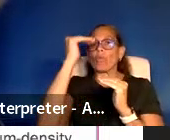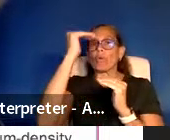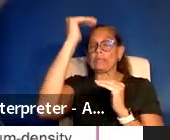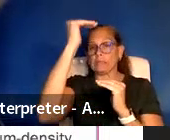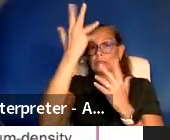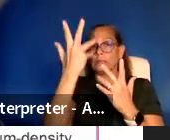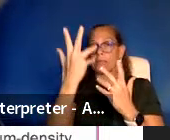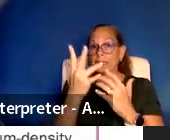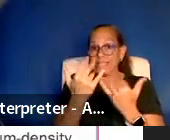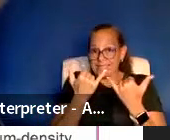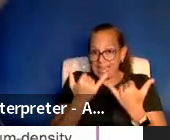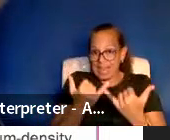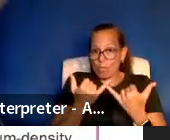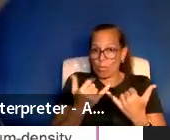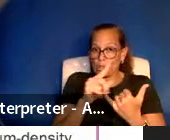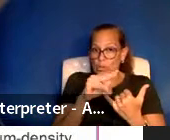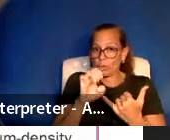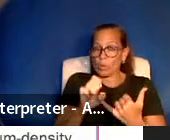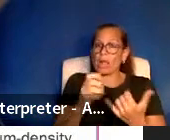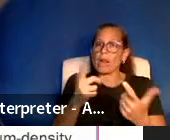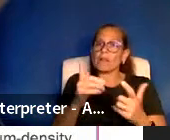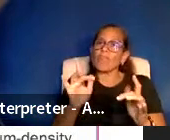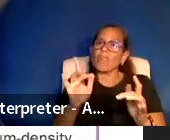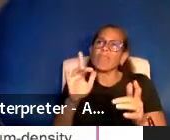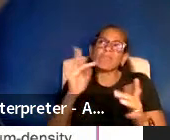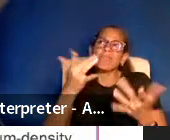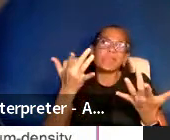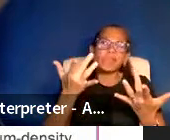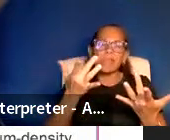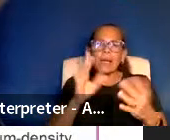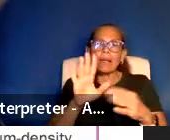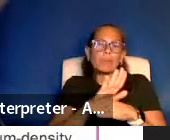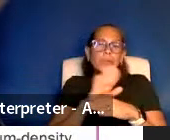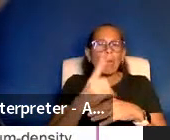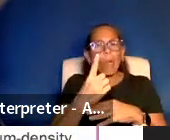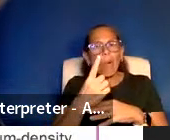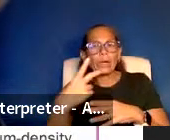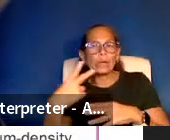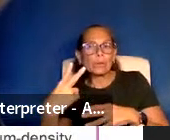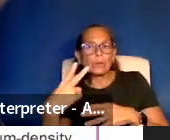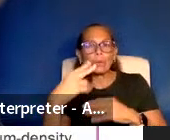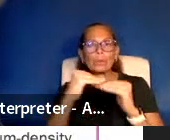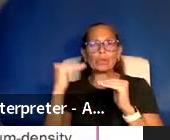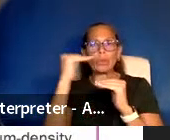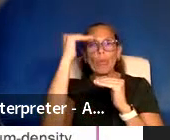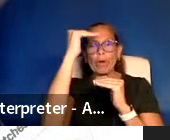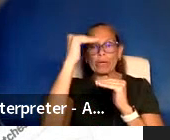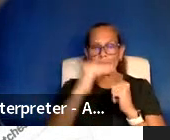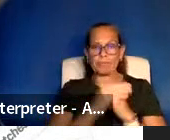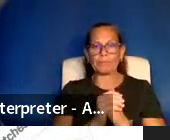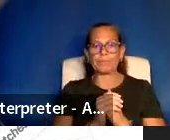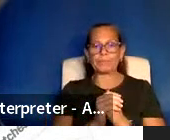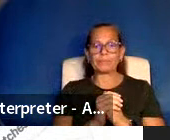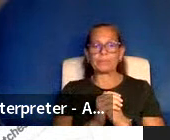existing zoning today allows for light manufacturing, typically in 1 or 2 story buildings. Next slide, please.